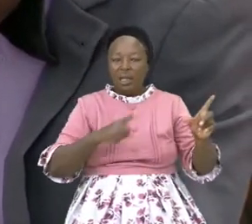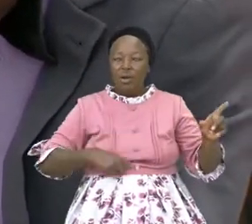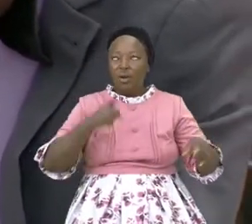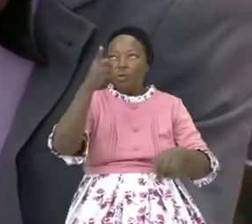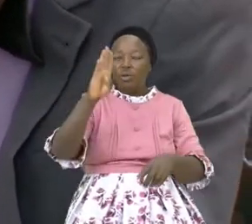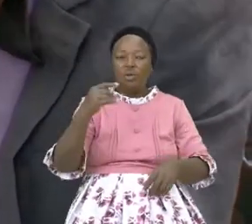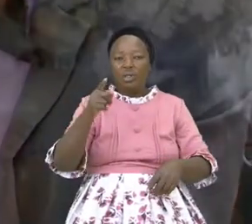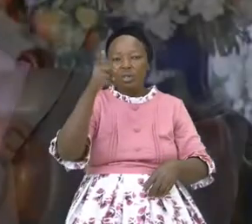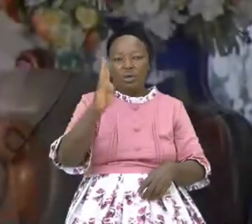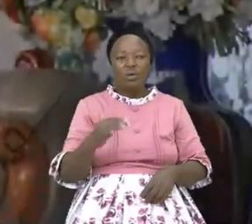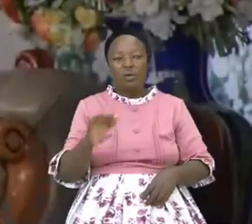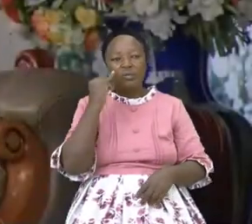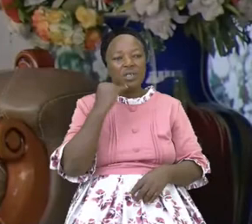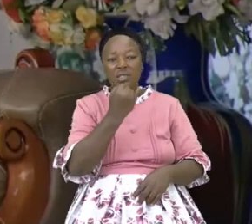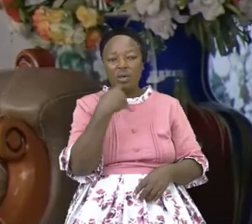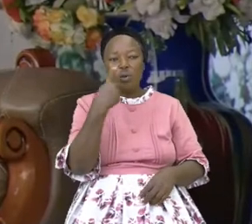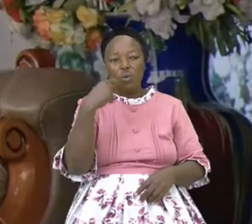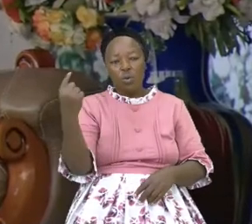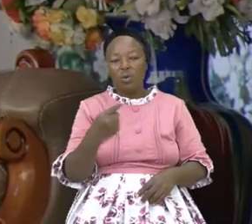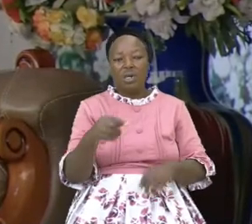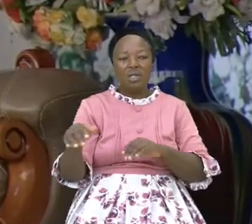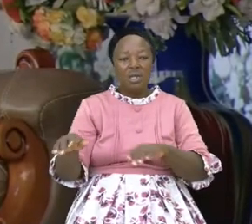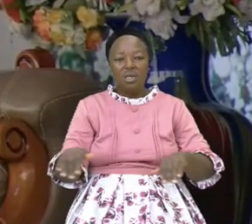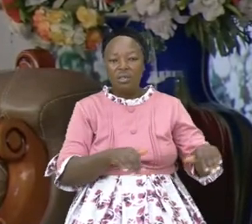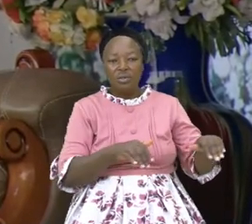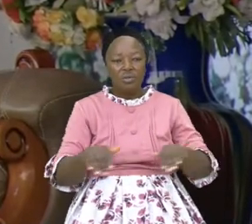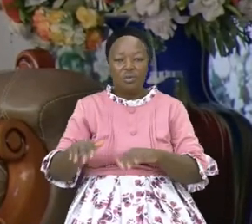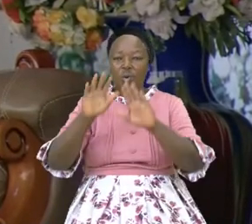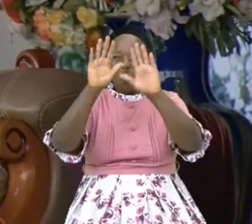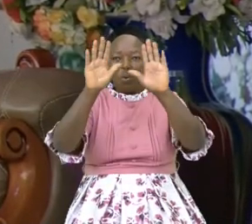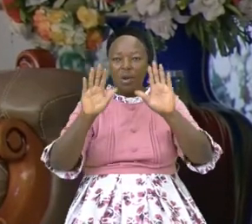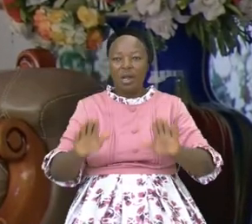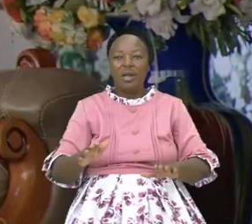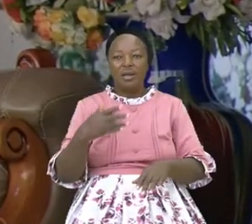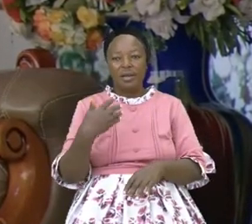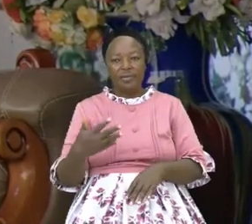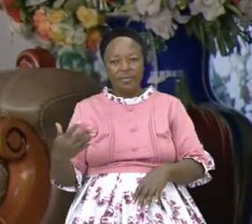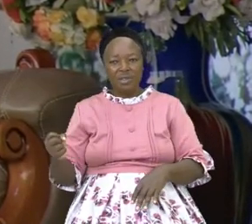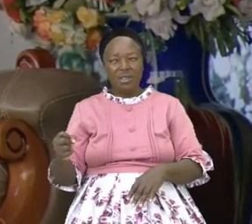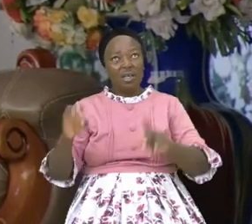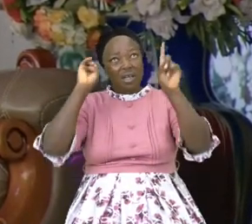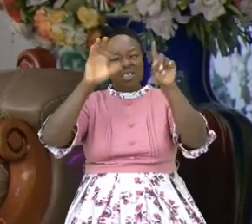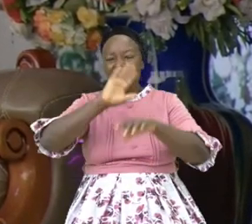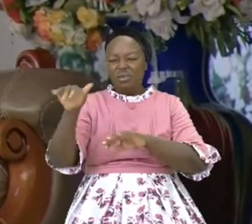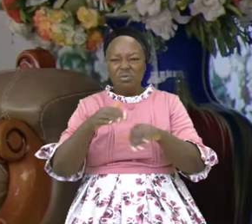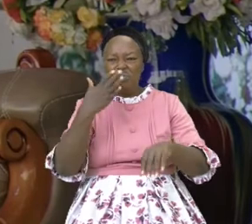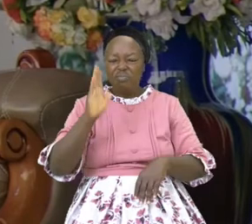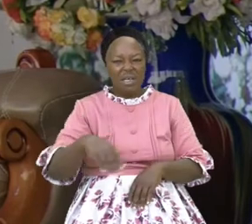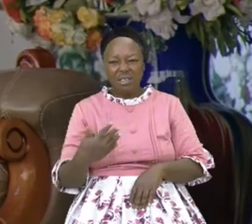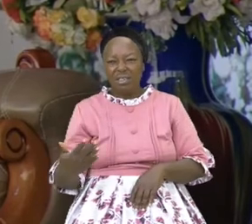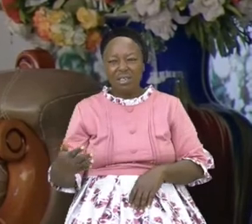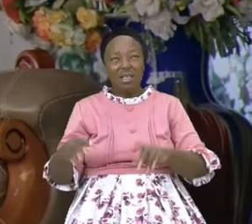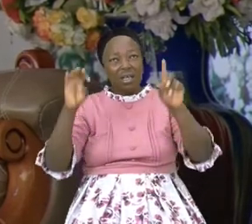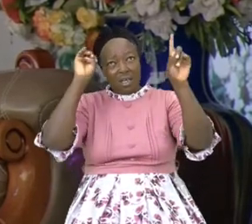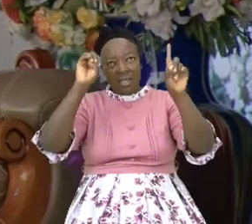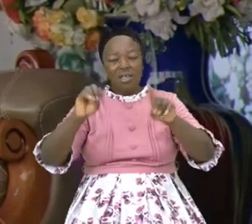of Israel, who only doeth wondrous things. He never does any bad thing. Who only does